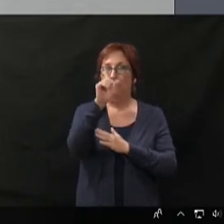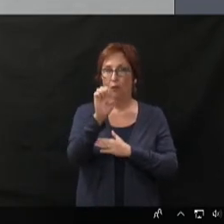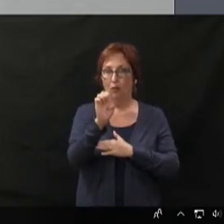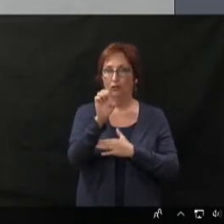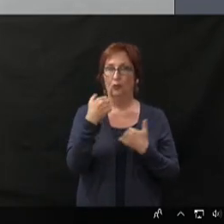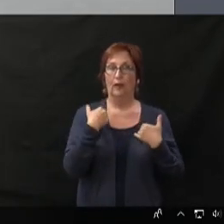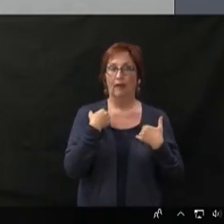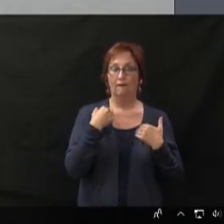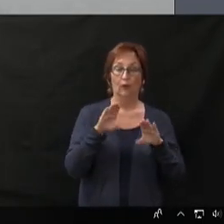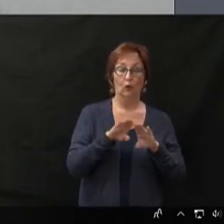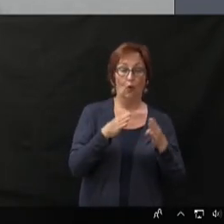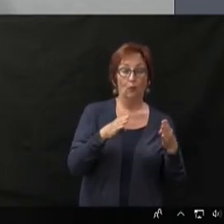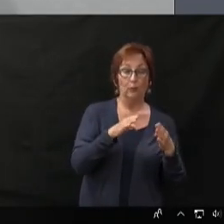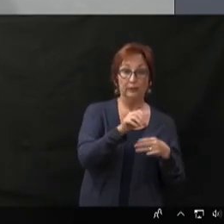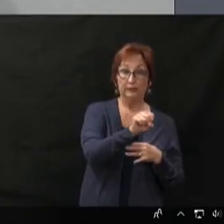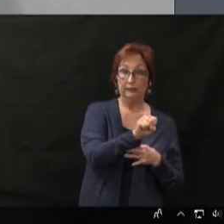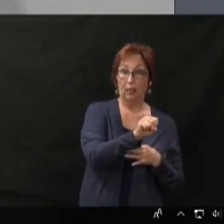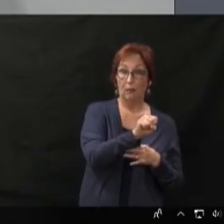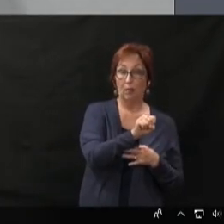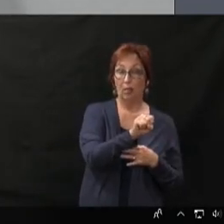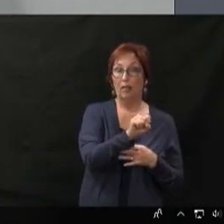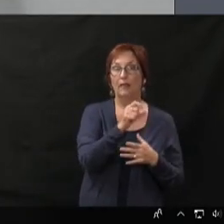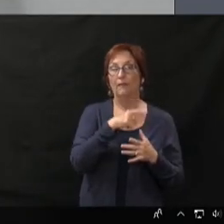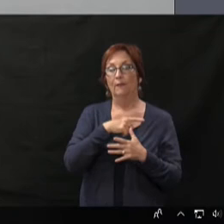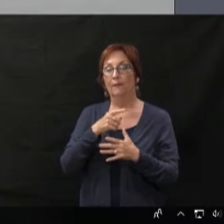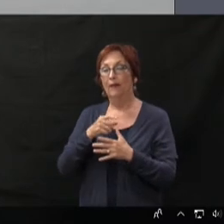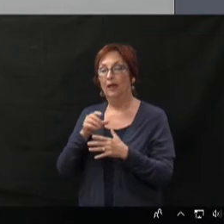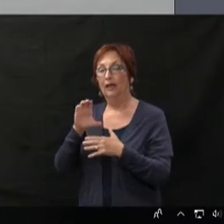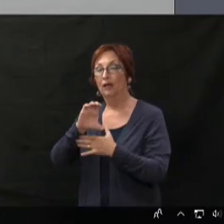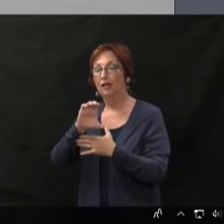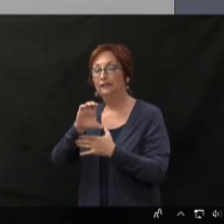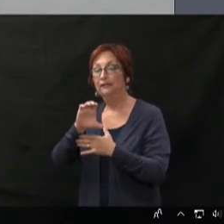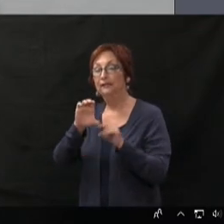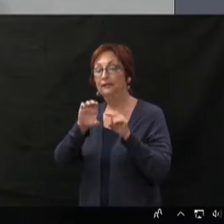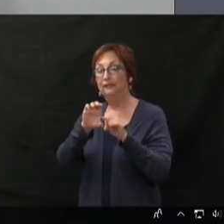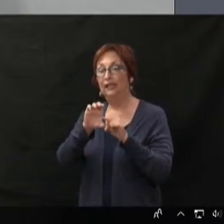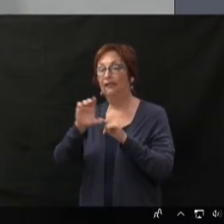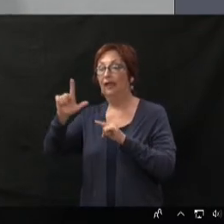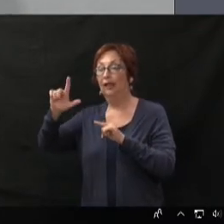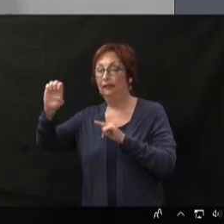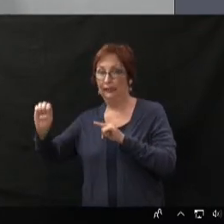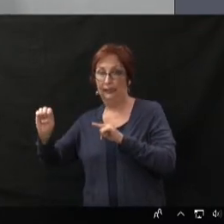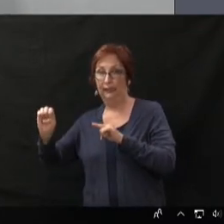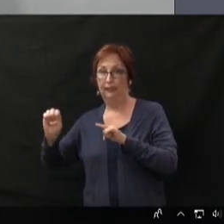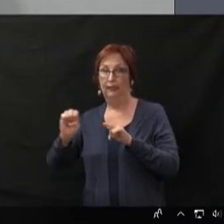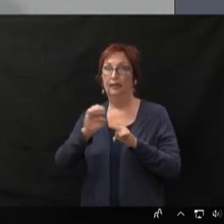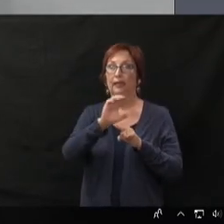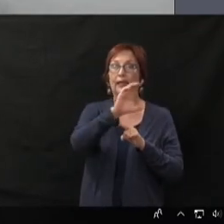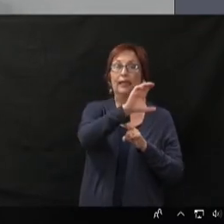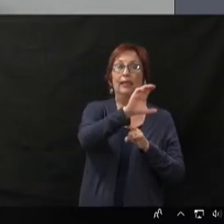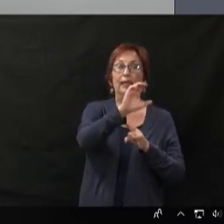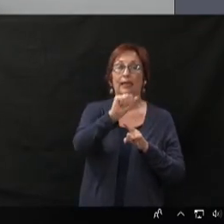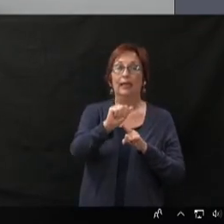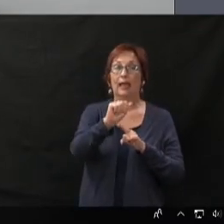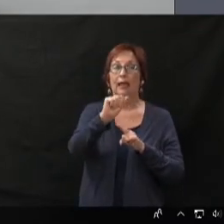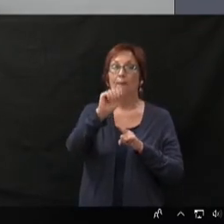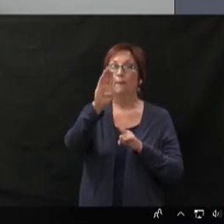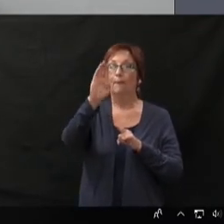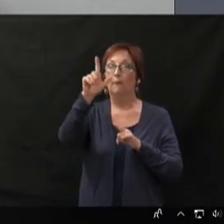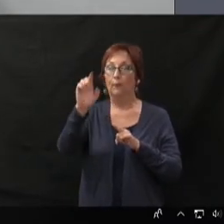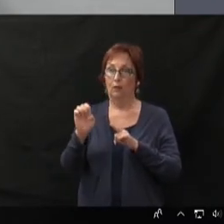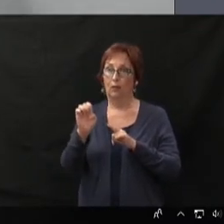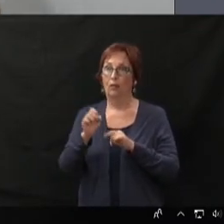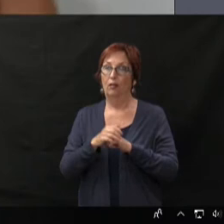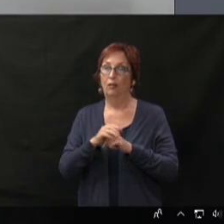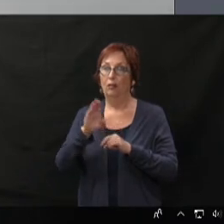syllable and then my consonant LE syllable. What's his say again? Bowl. I'm just going to do the consonant LE